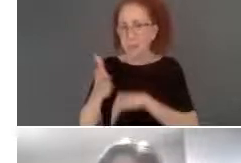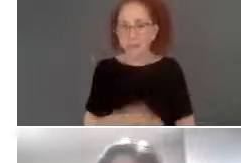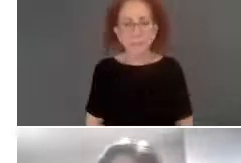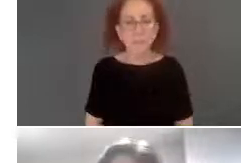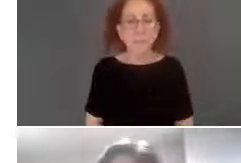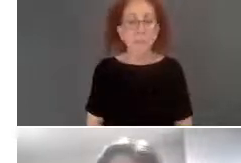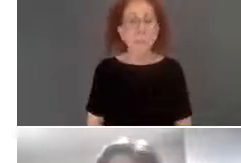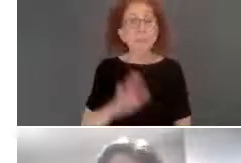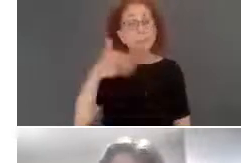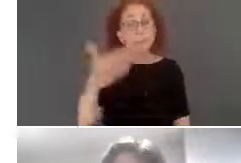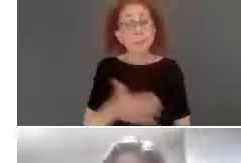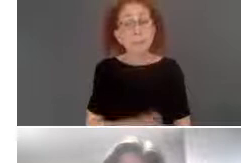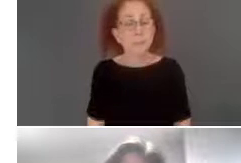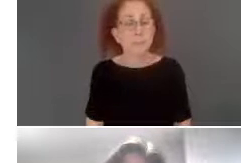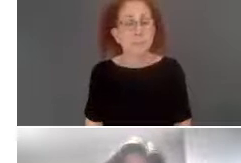Next slide.